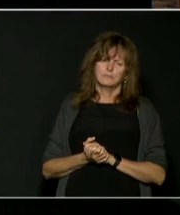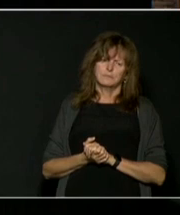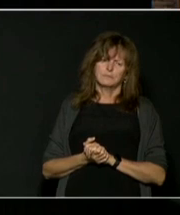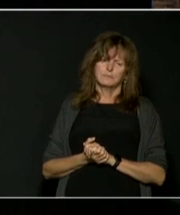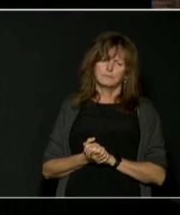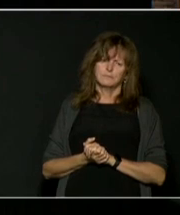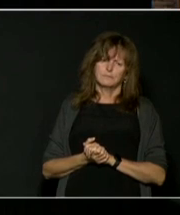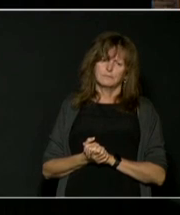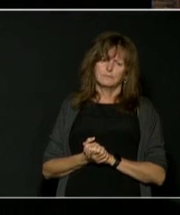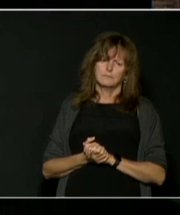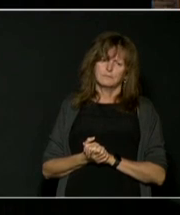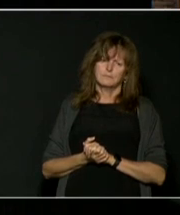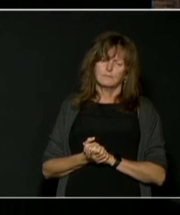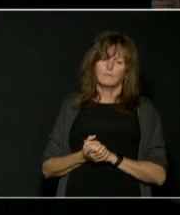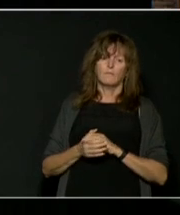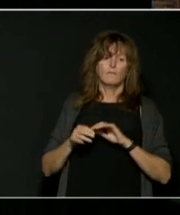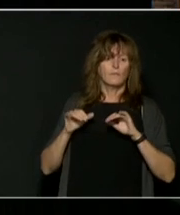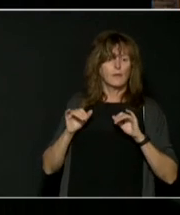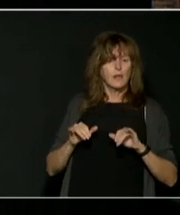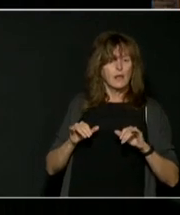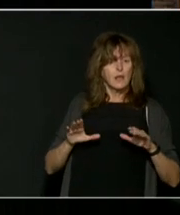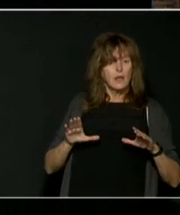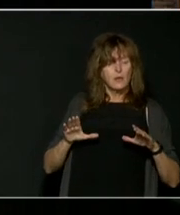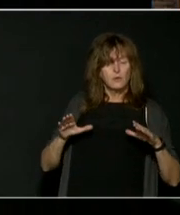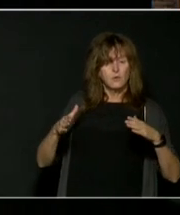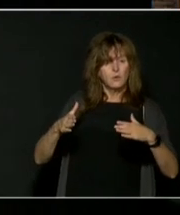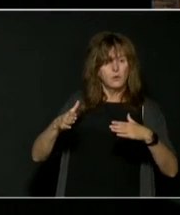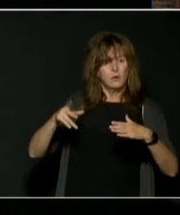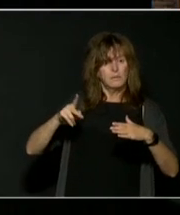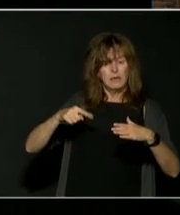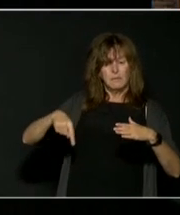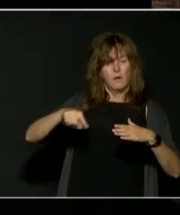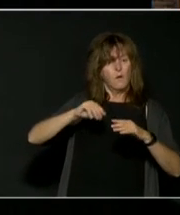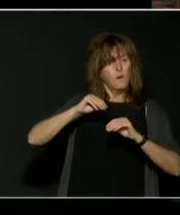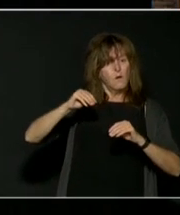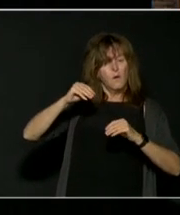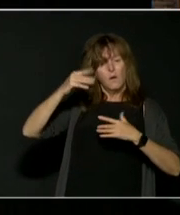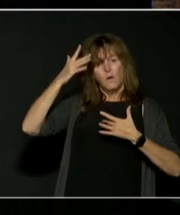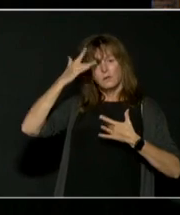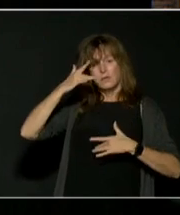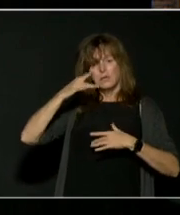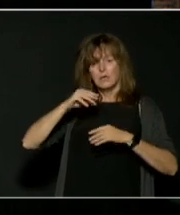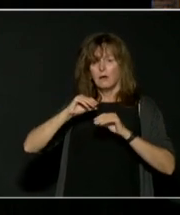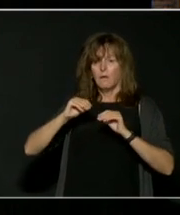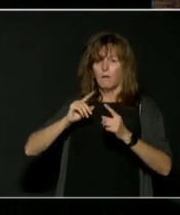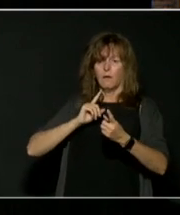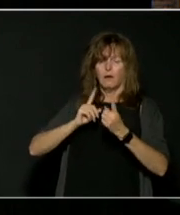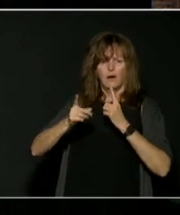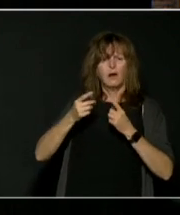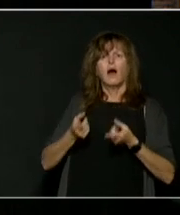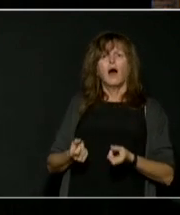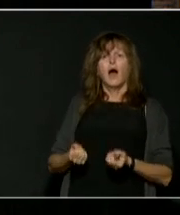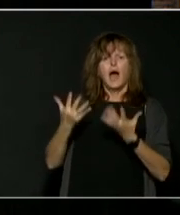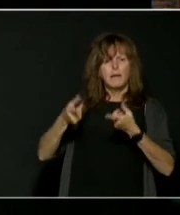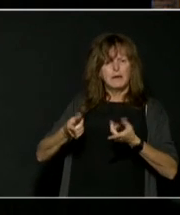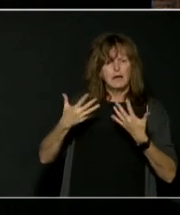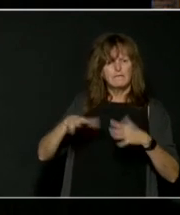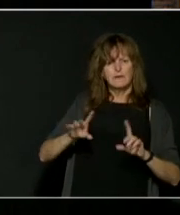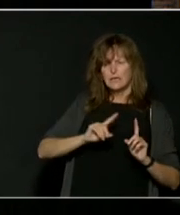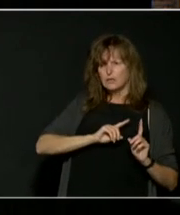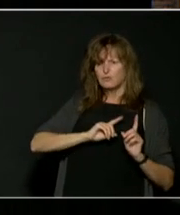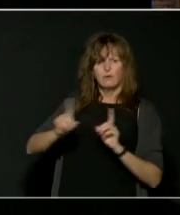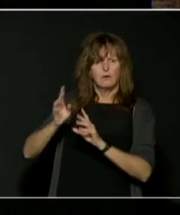were getting tests and clogging up the queue and the labs and the lineups? And is there a plan to make